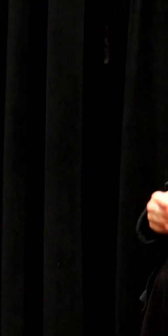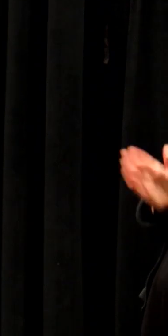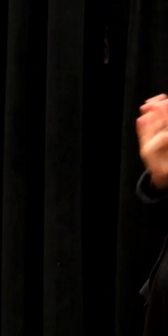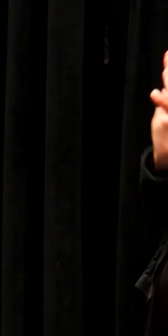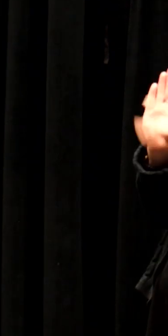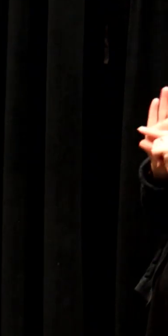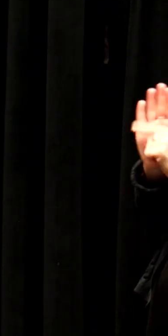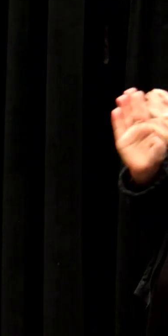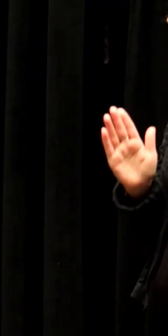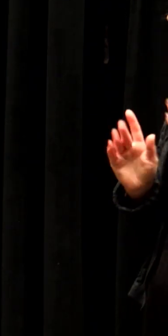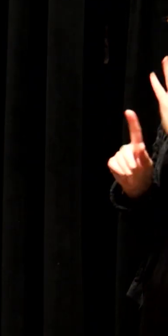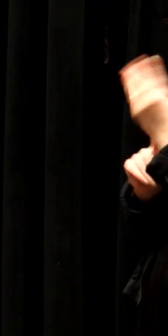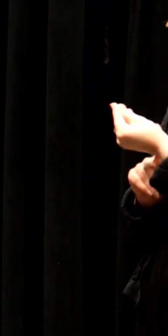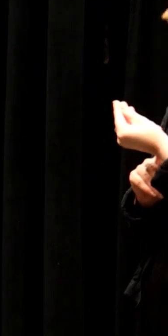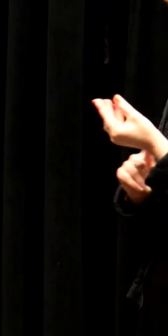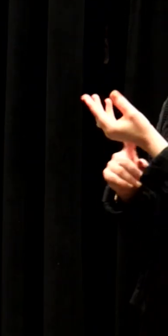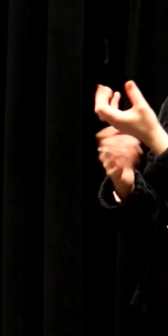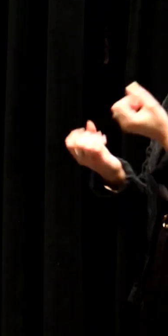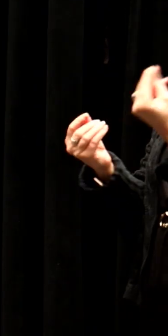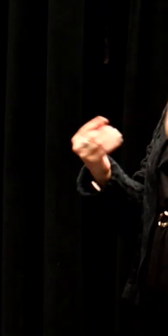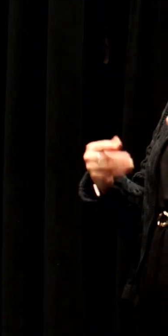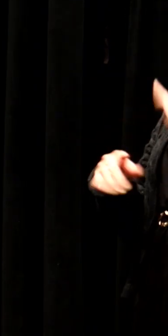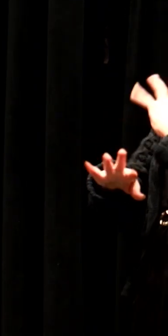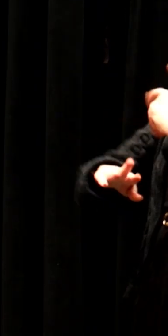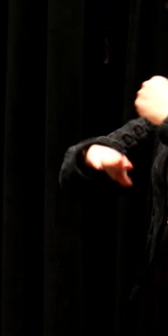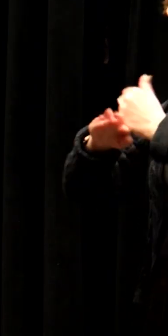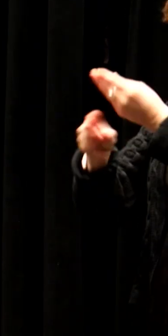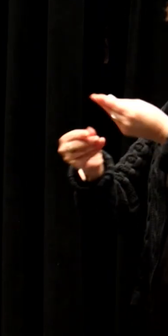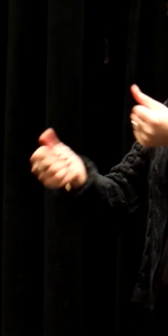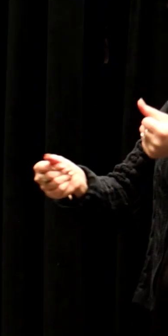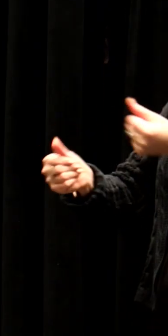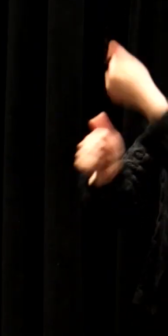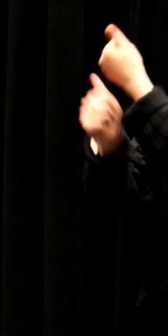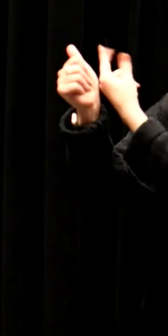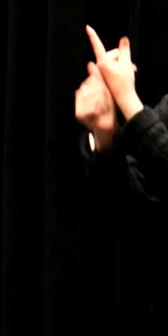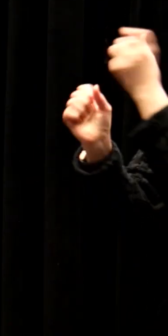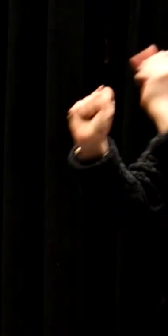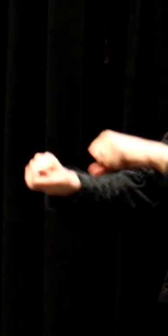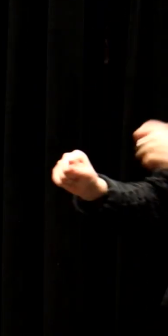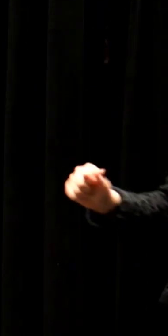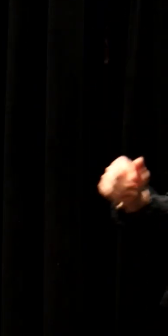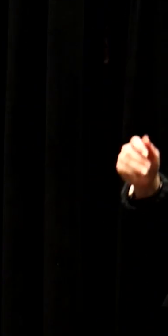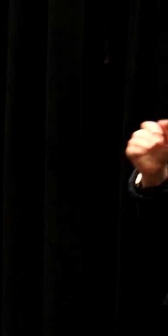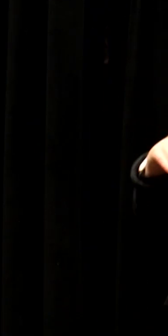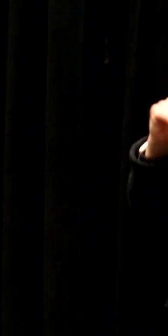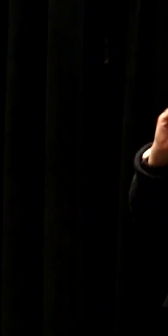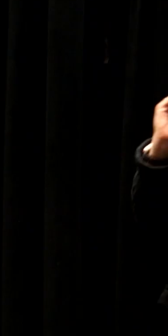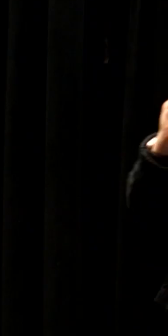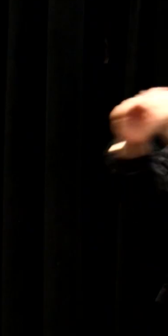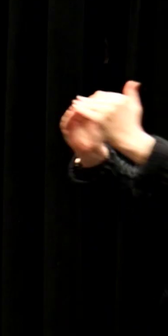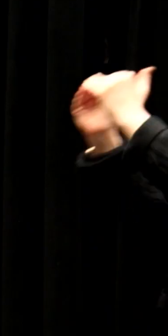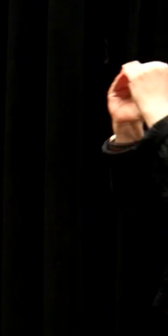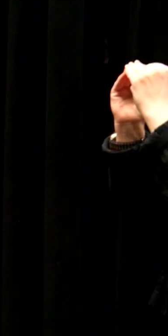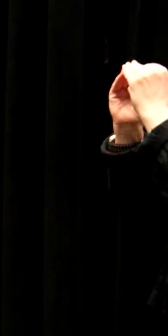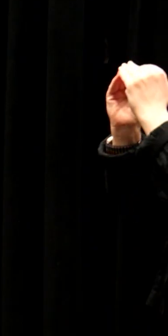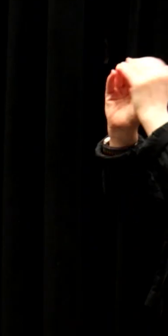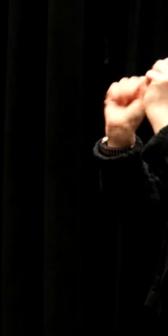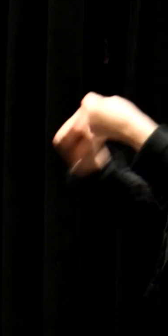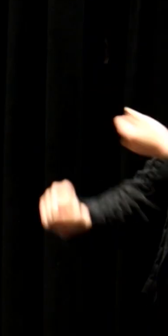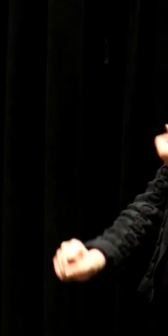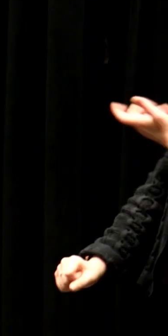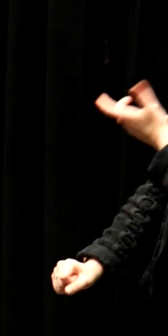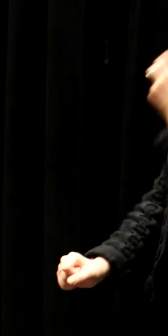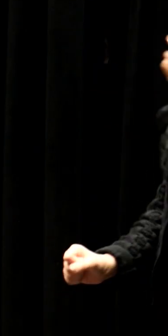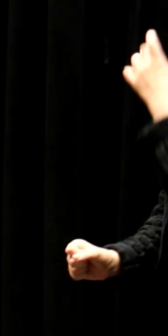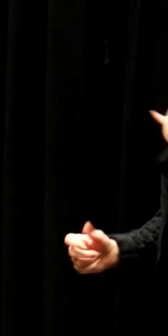So then we created our solutions so that they can feel comfortable and come forward and speak their mind without feeling judged or